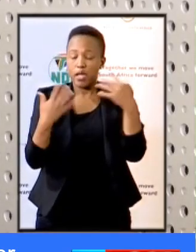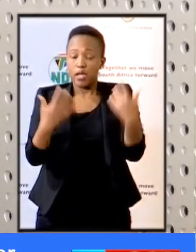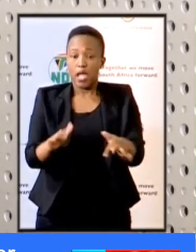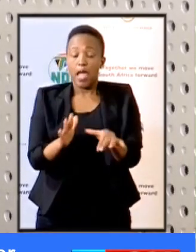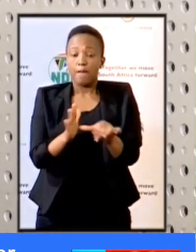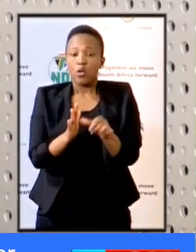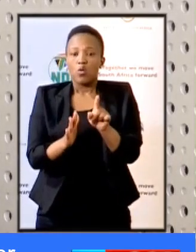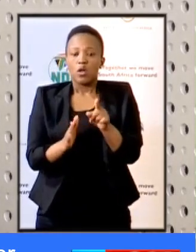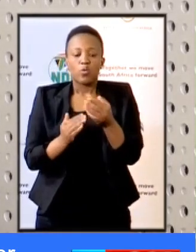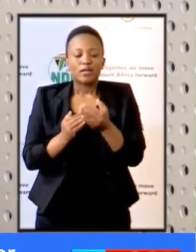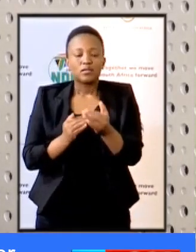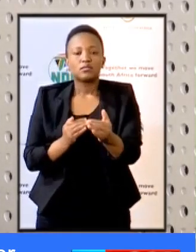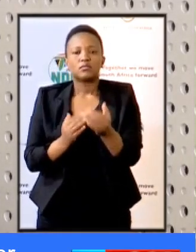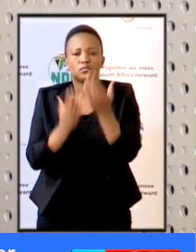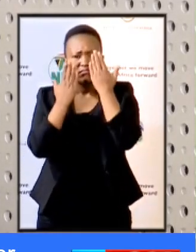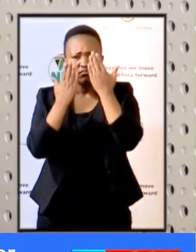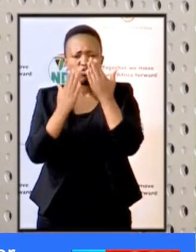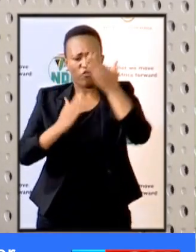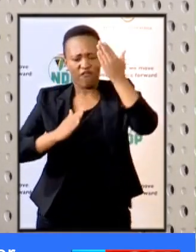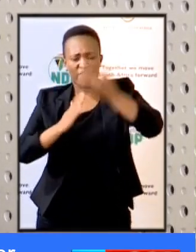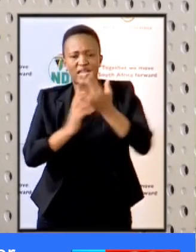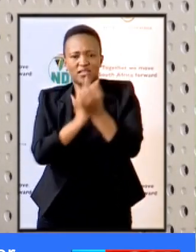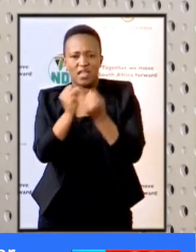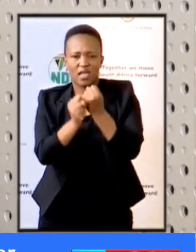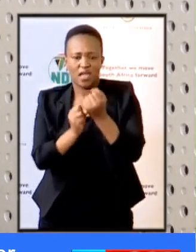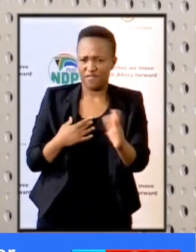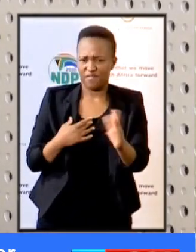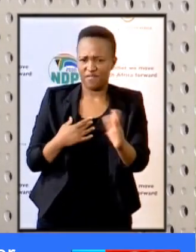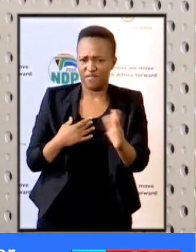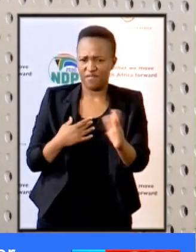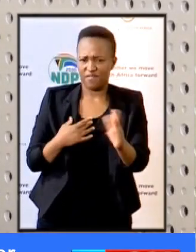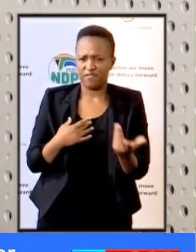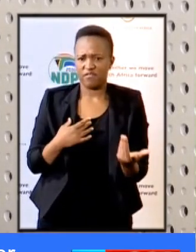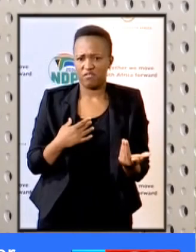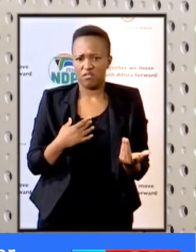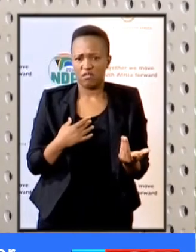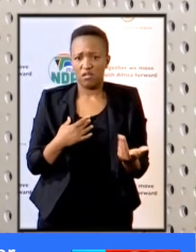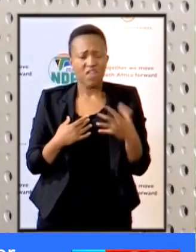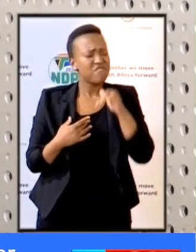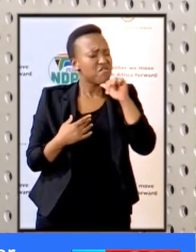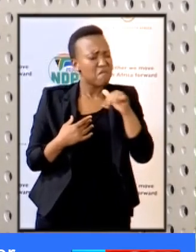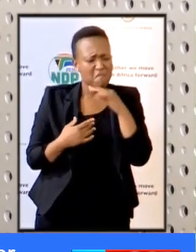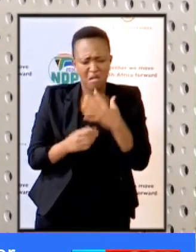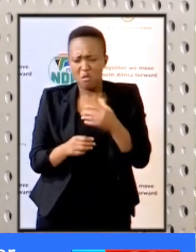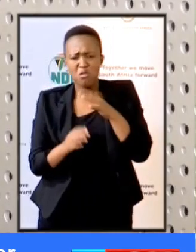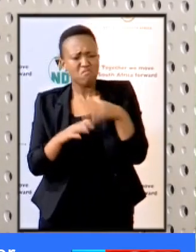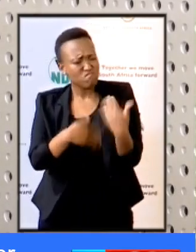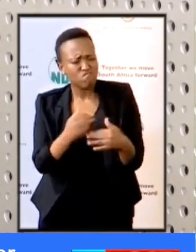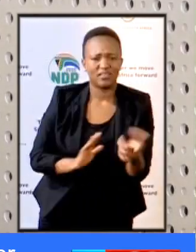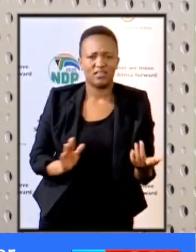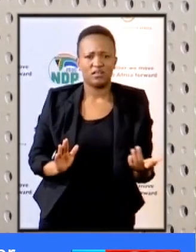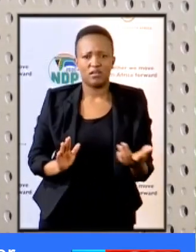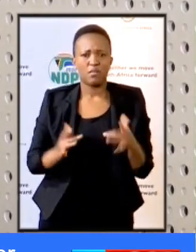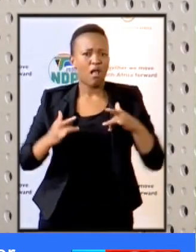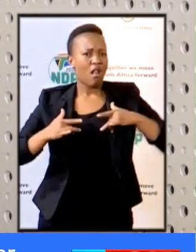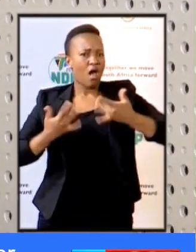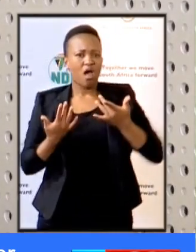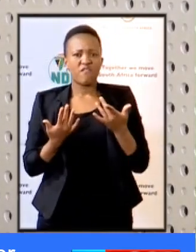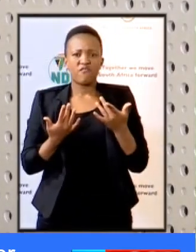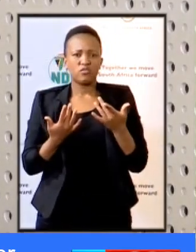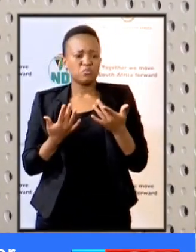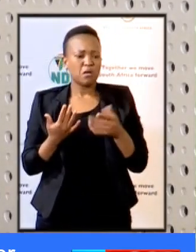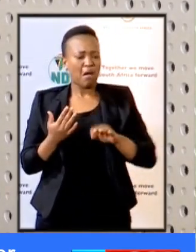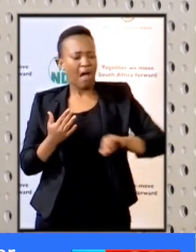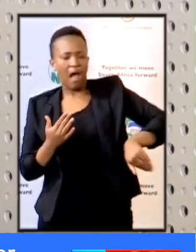what is priority number one. Which then links to no, because maybe now people's lives can't be second to it. It's